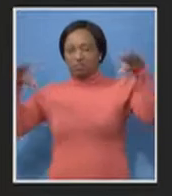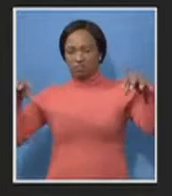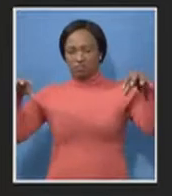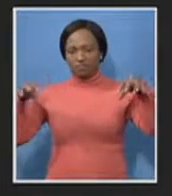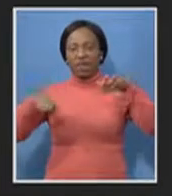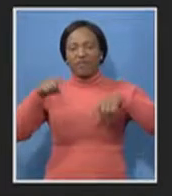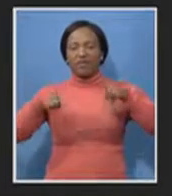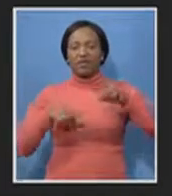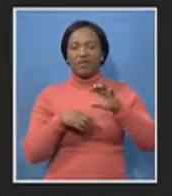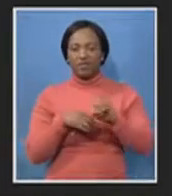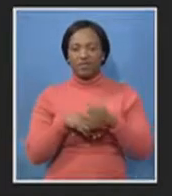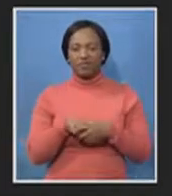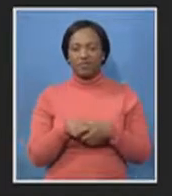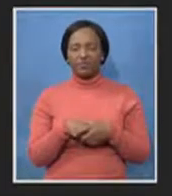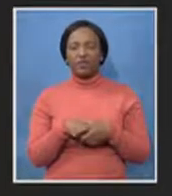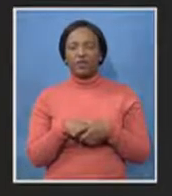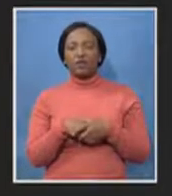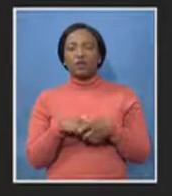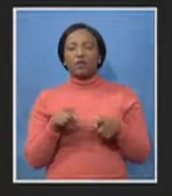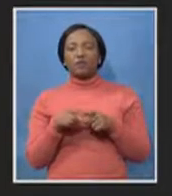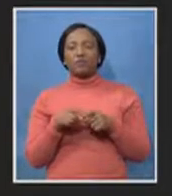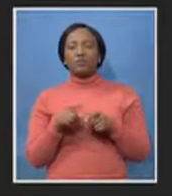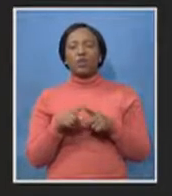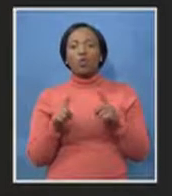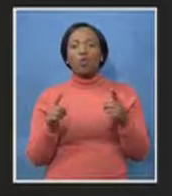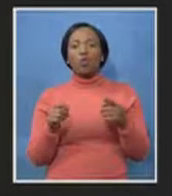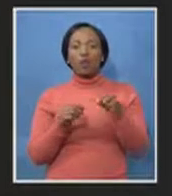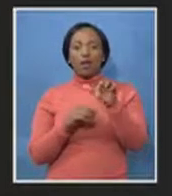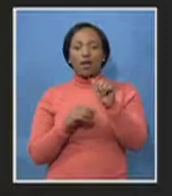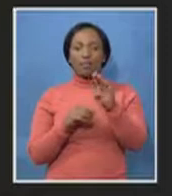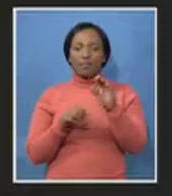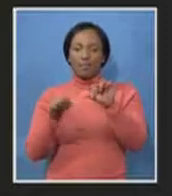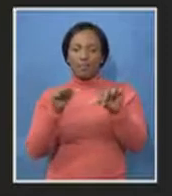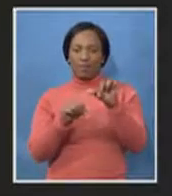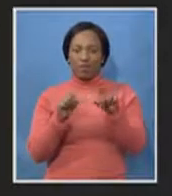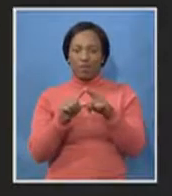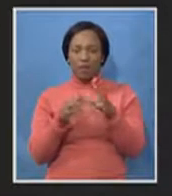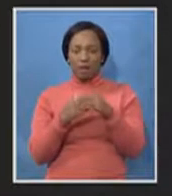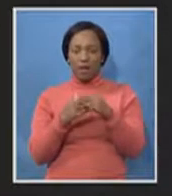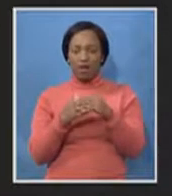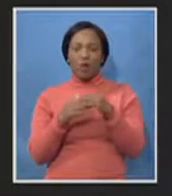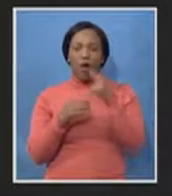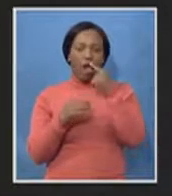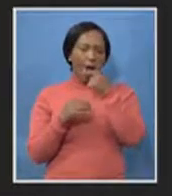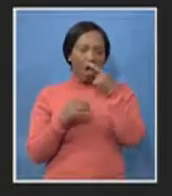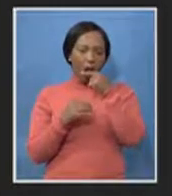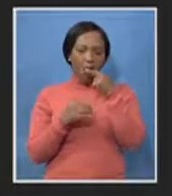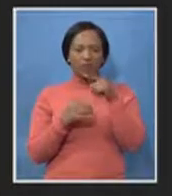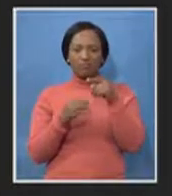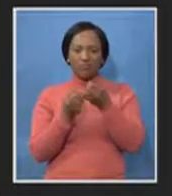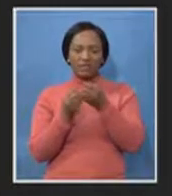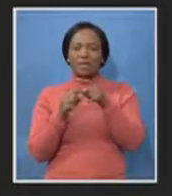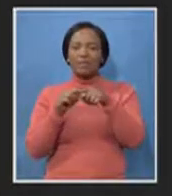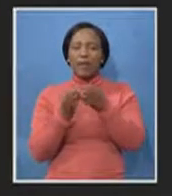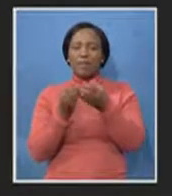each of the laboratories, also the number of specimens that they receive. So, many of you who follow